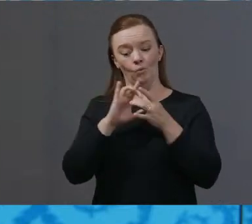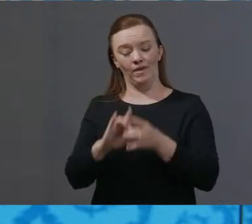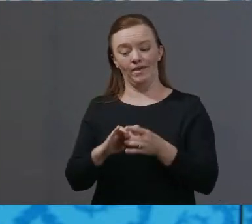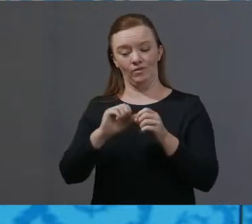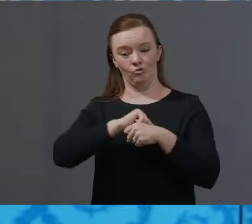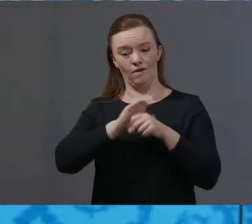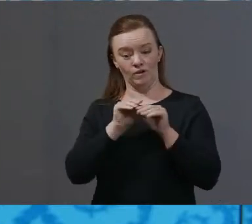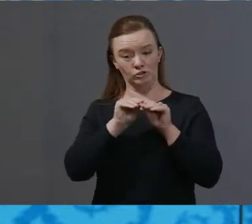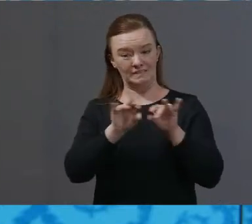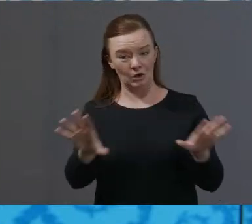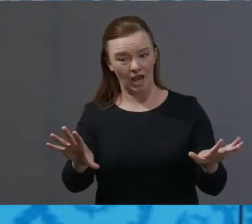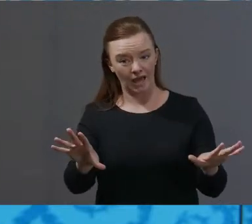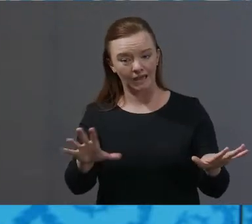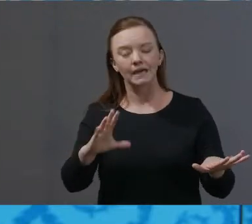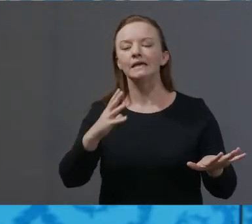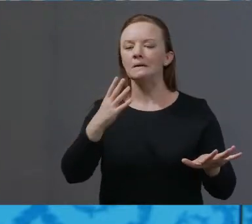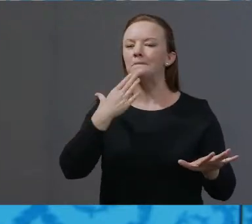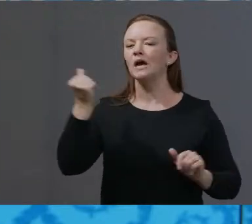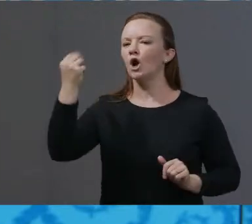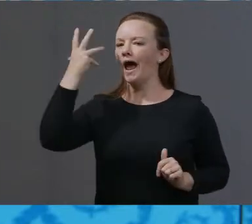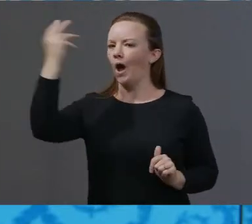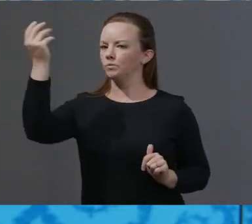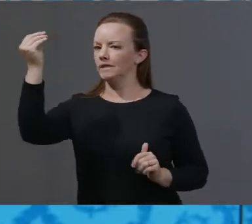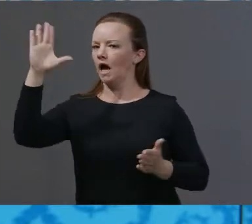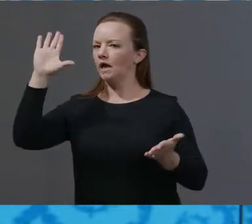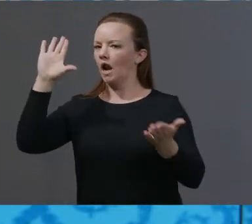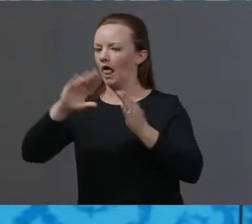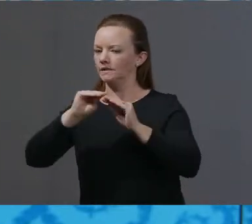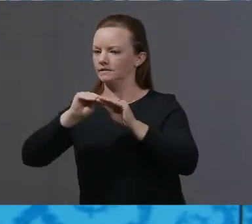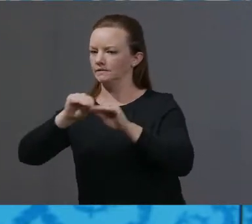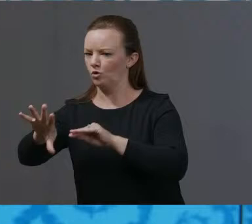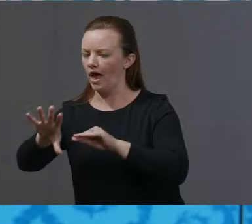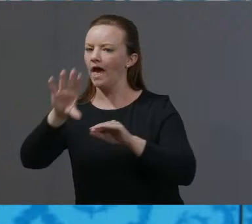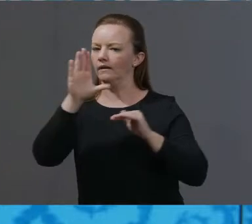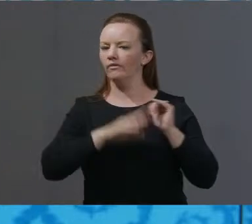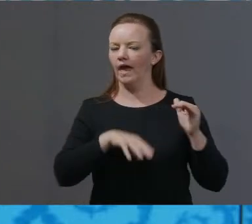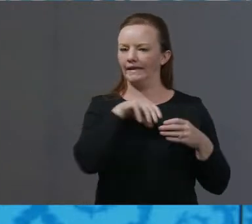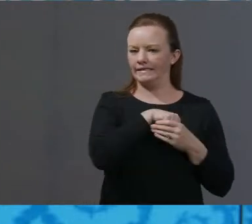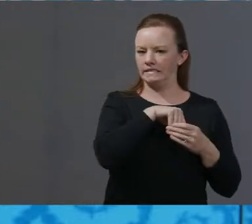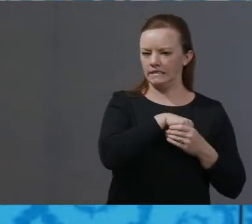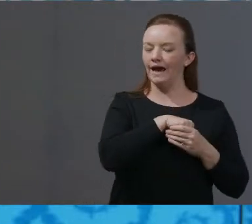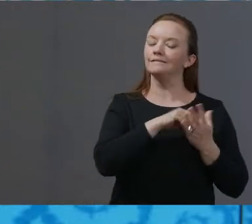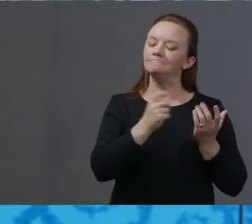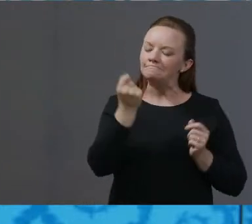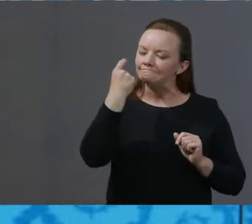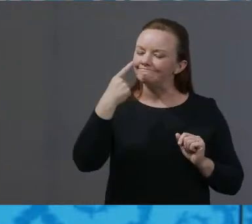indoors. This can be difficult in Arizona in the summertime, especially in the